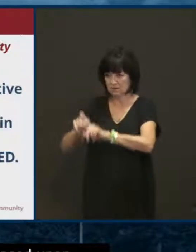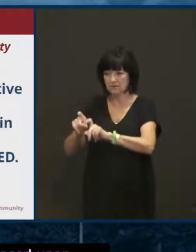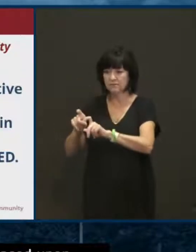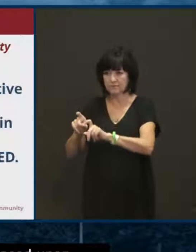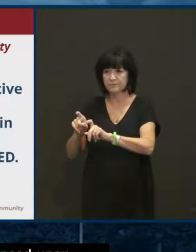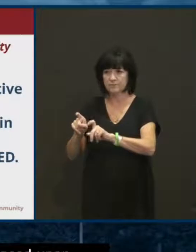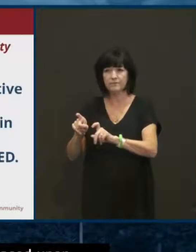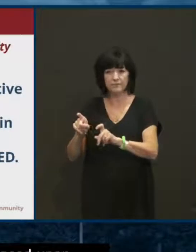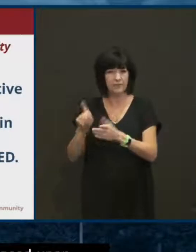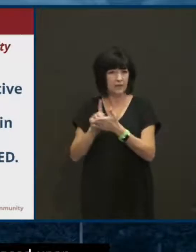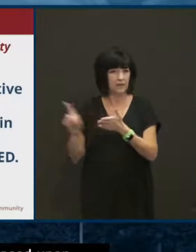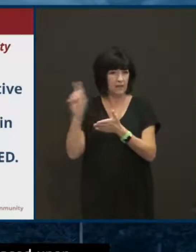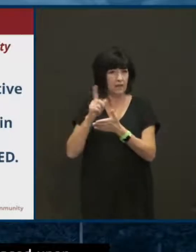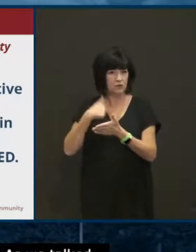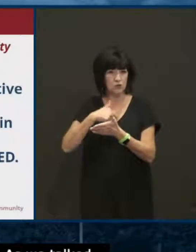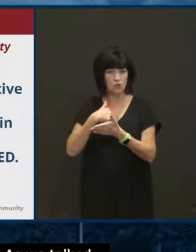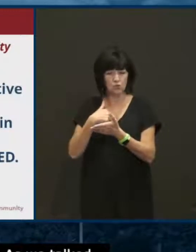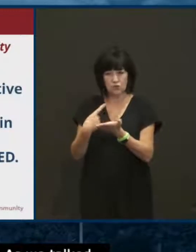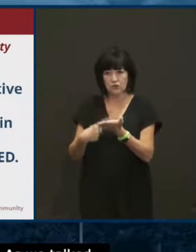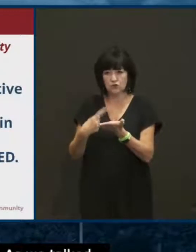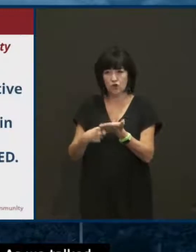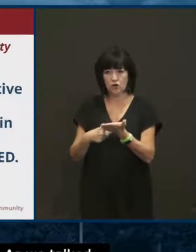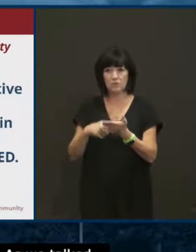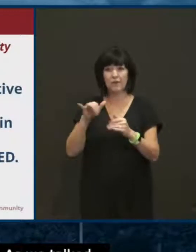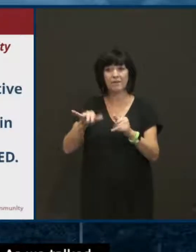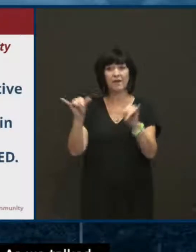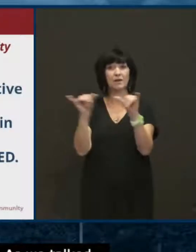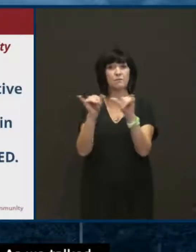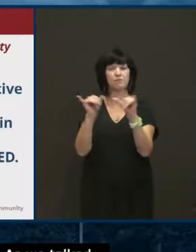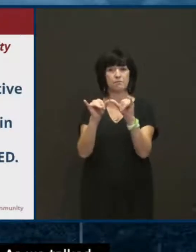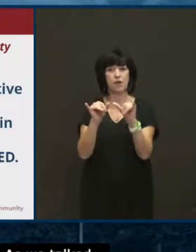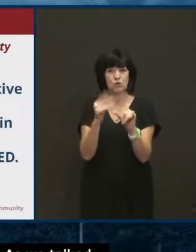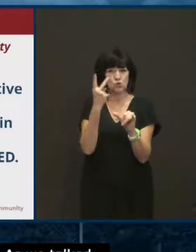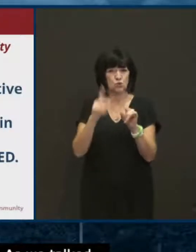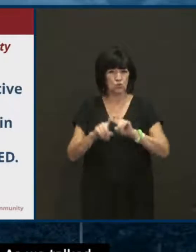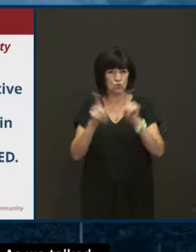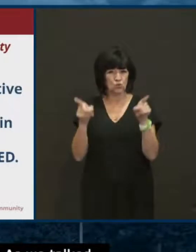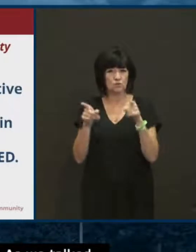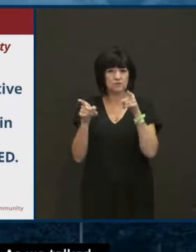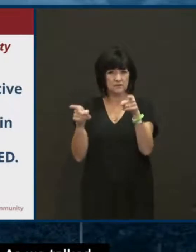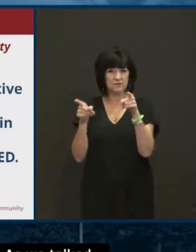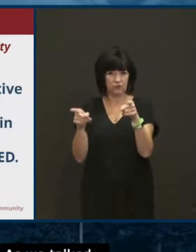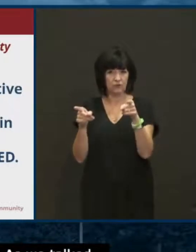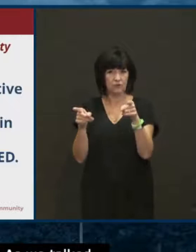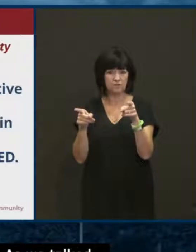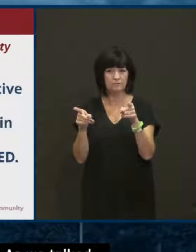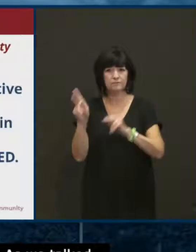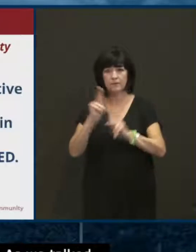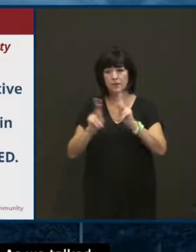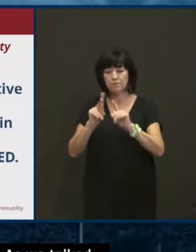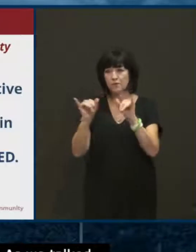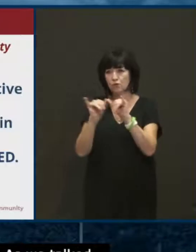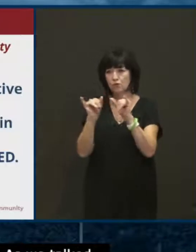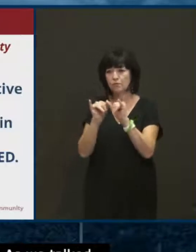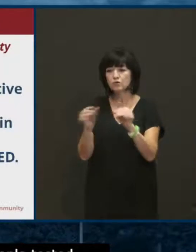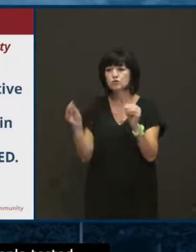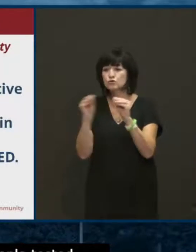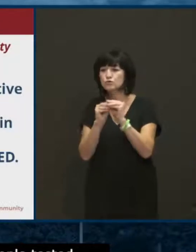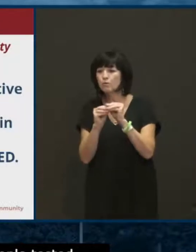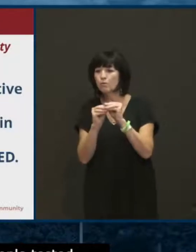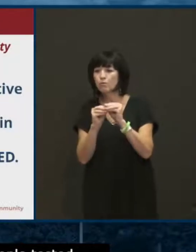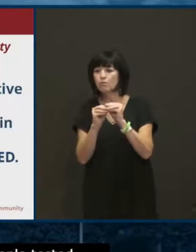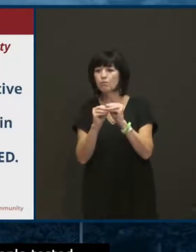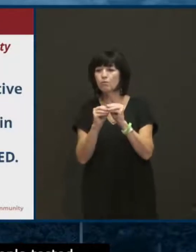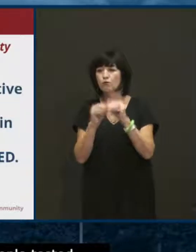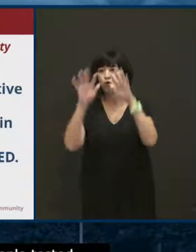something just a little bit different. So people tested measures more, so kind of the